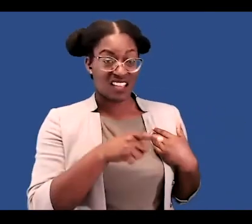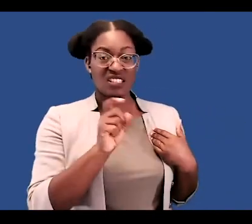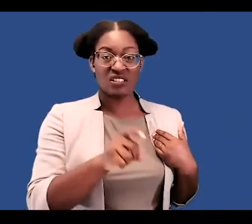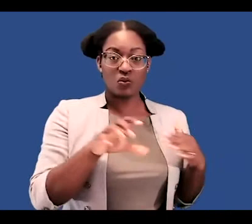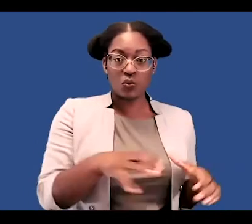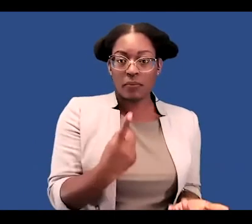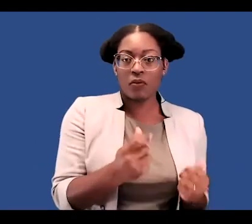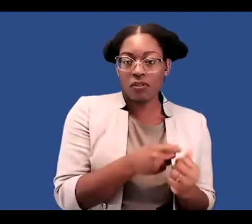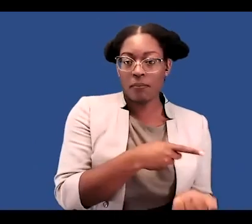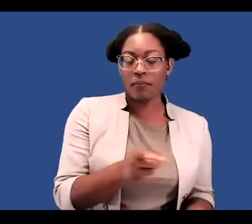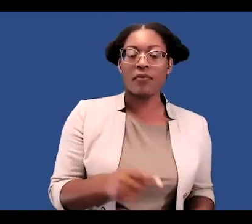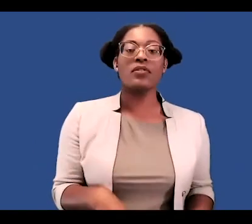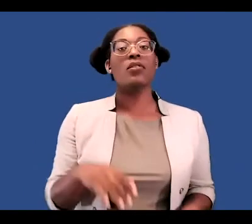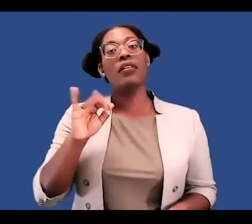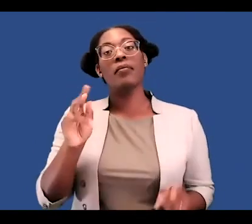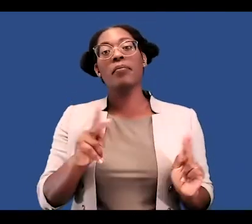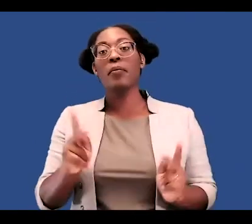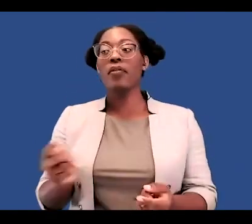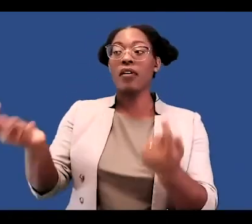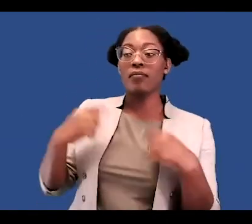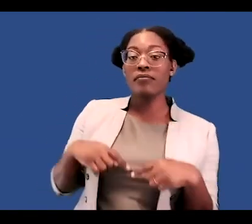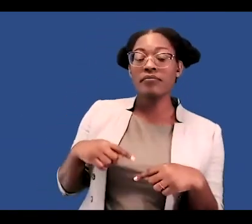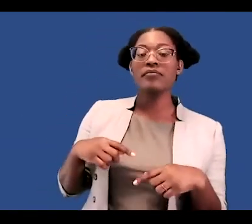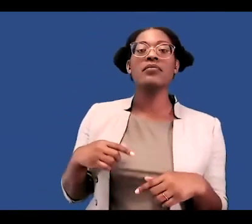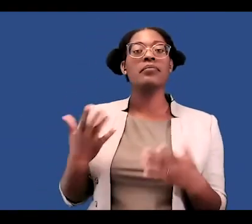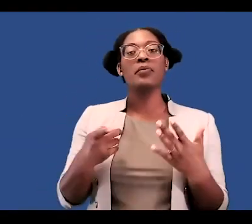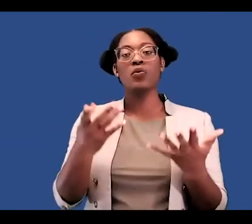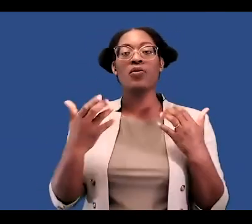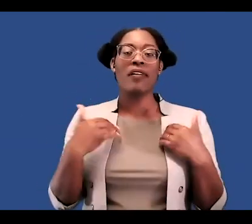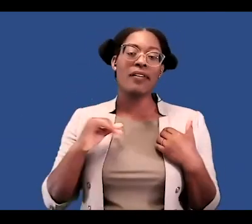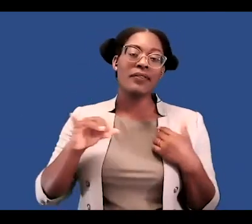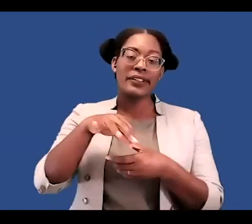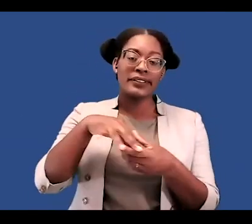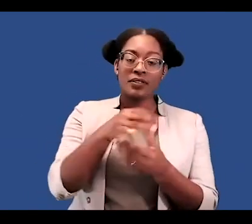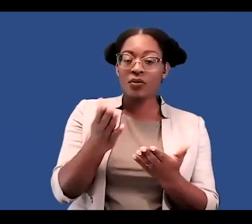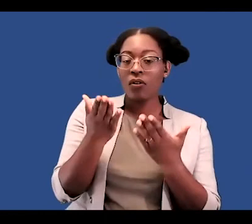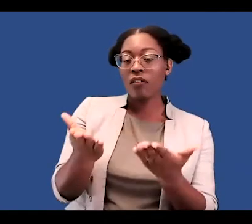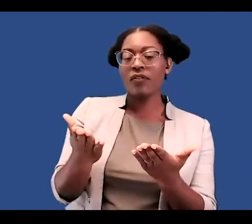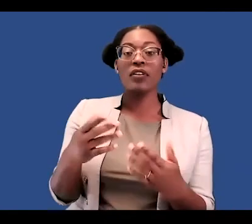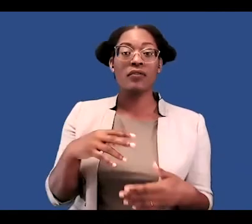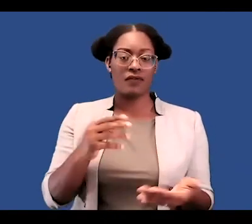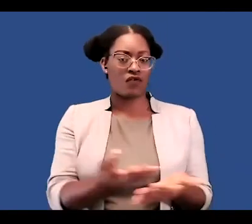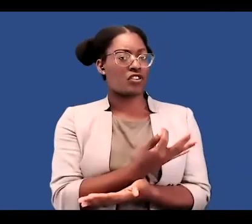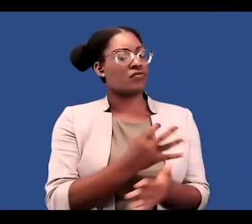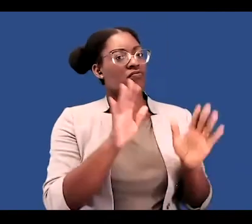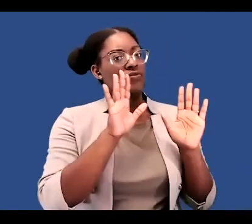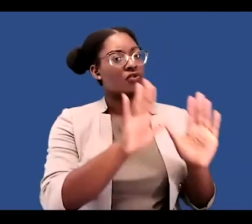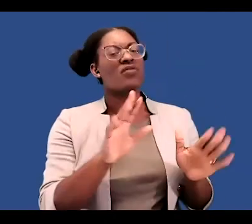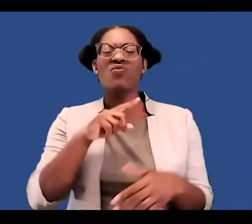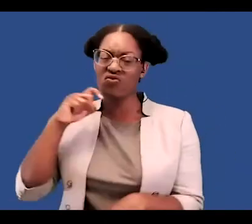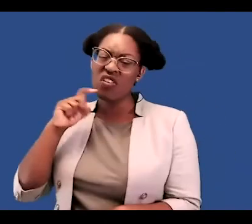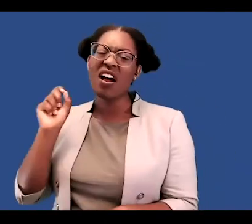like, say for instance, if I have people over, if you wanna do a tea offering of sorts, fresh is great, dried is